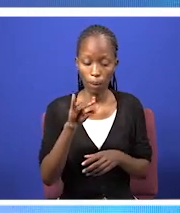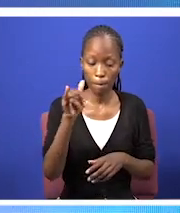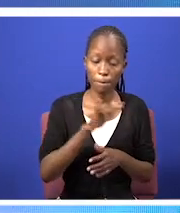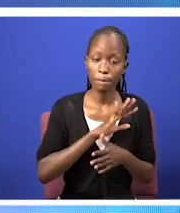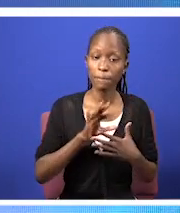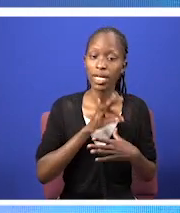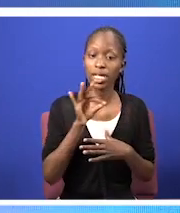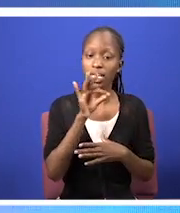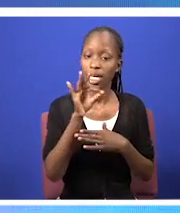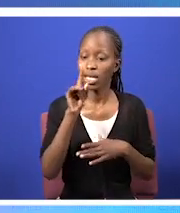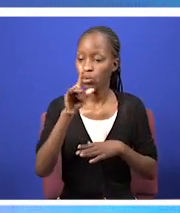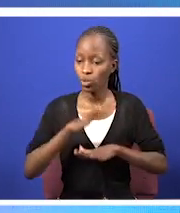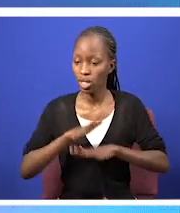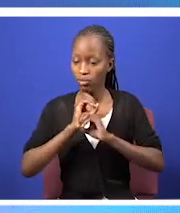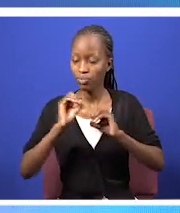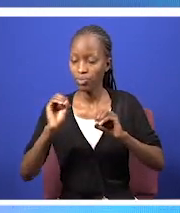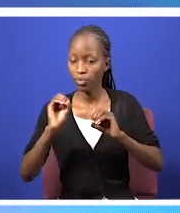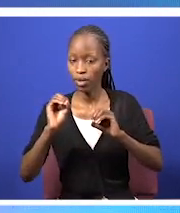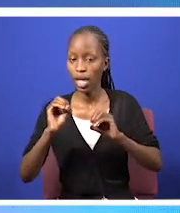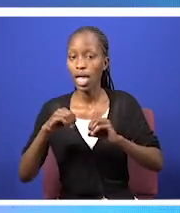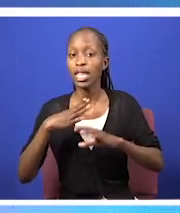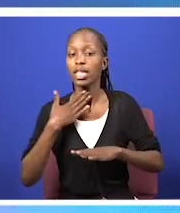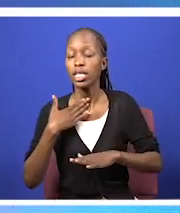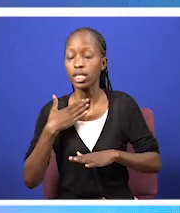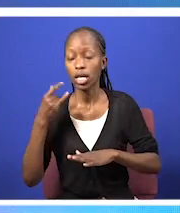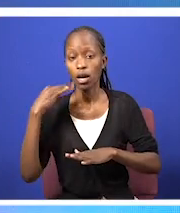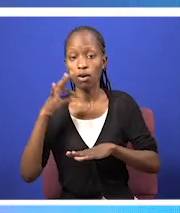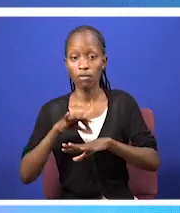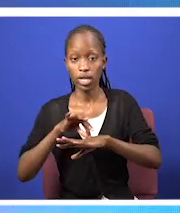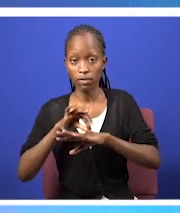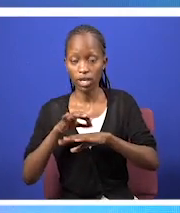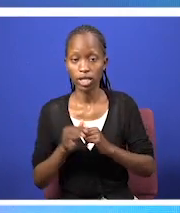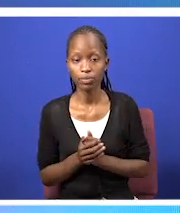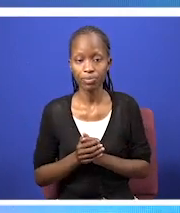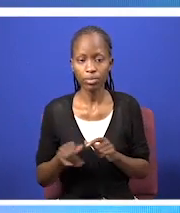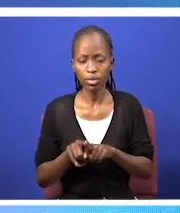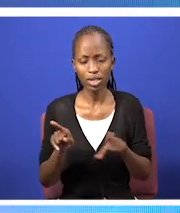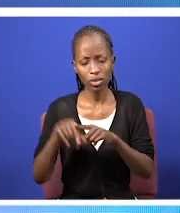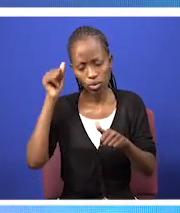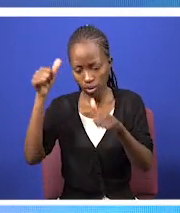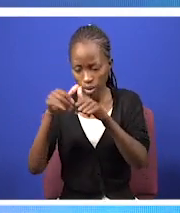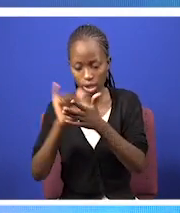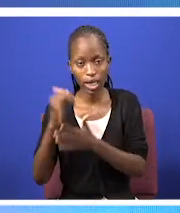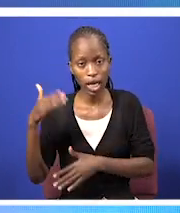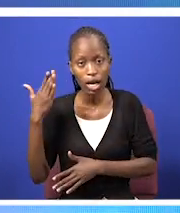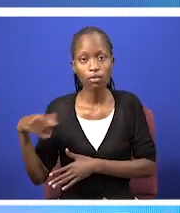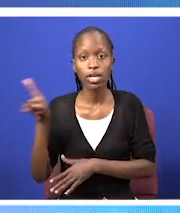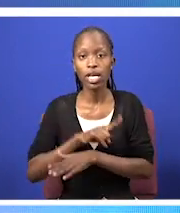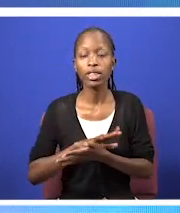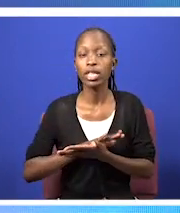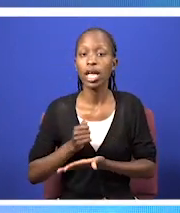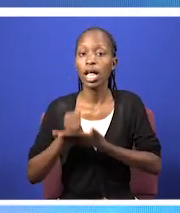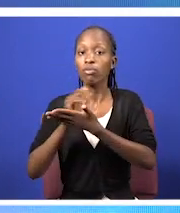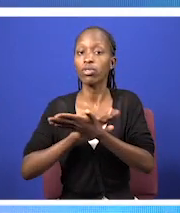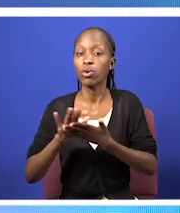the Spirit, and you will not gratify the desires of the flesh. We're reminded that every day the help of the